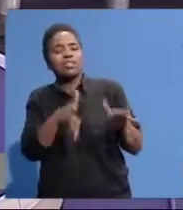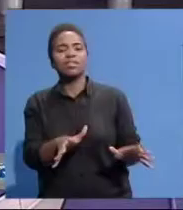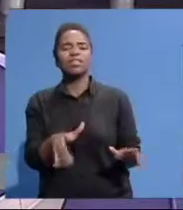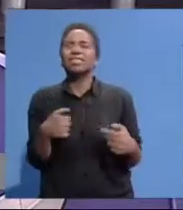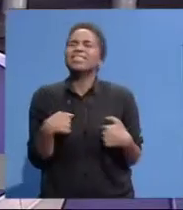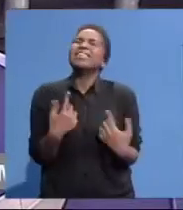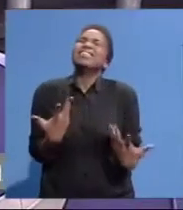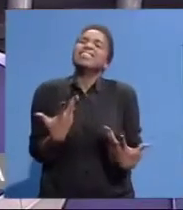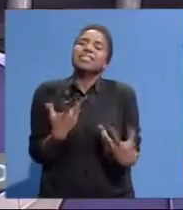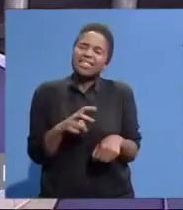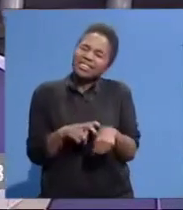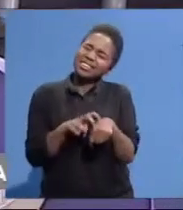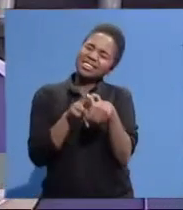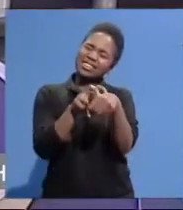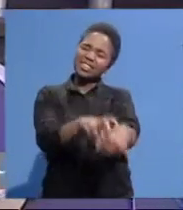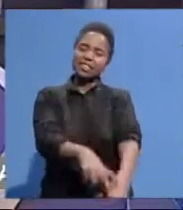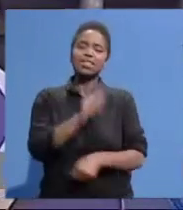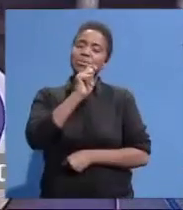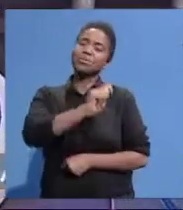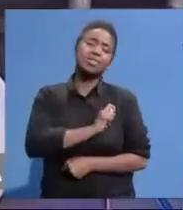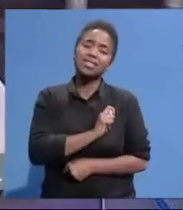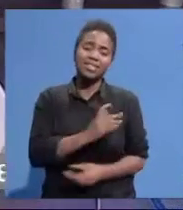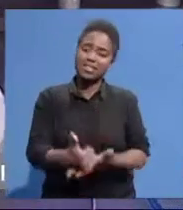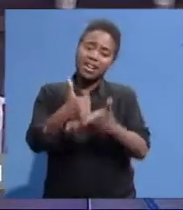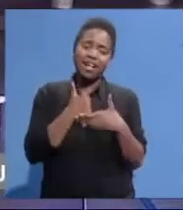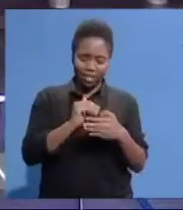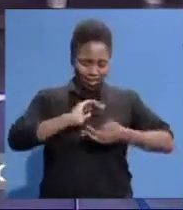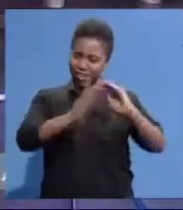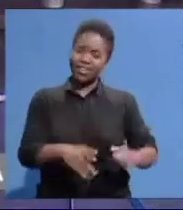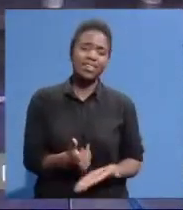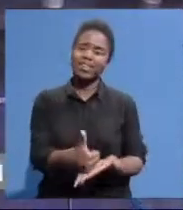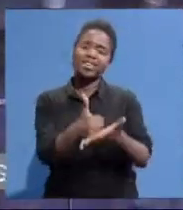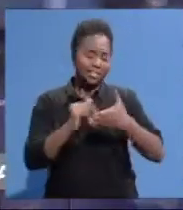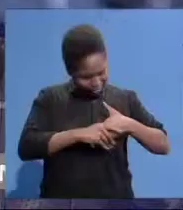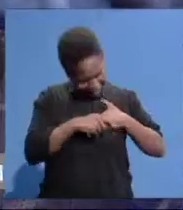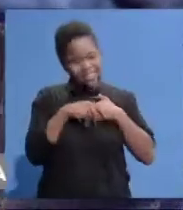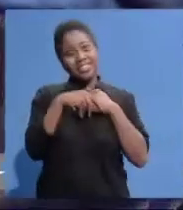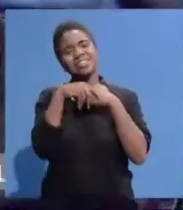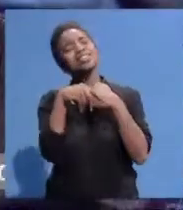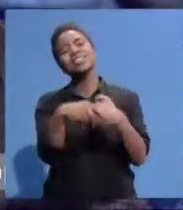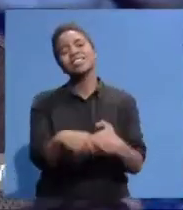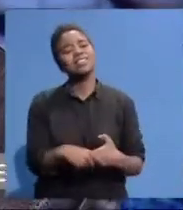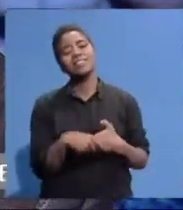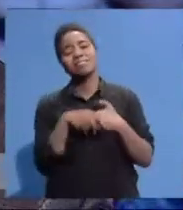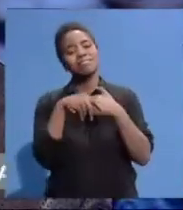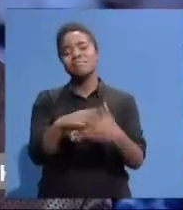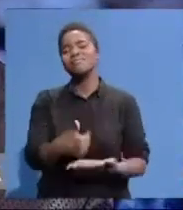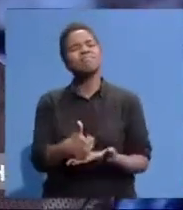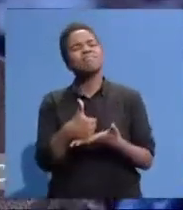I still need you to walk with me. Hold my hand.